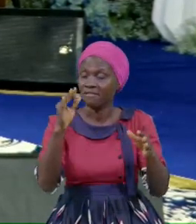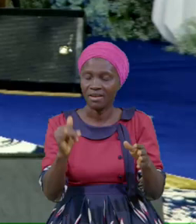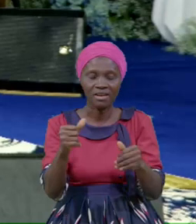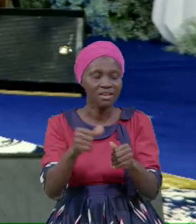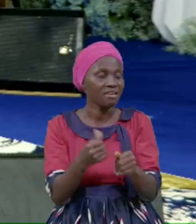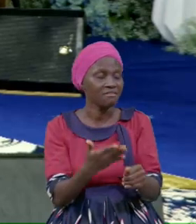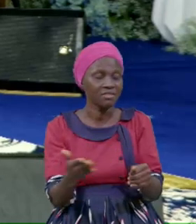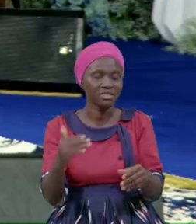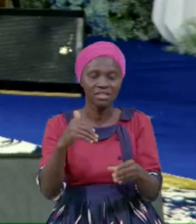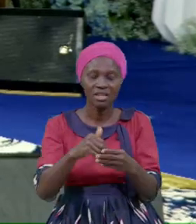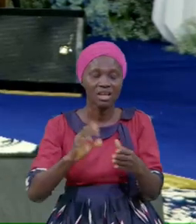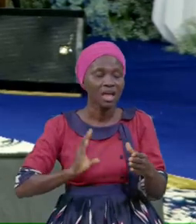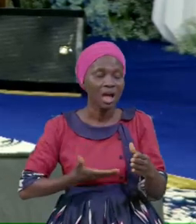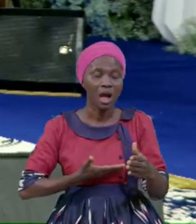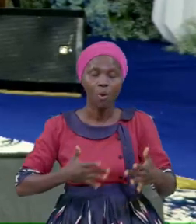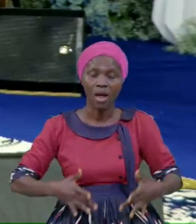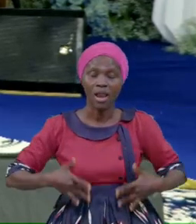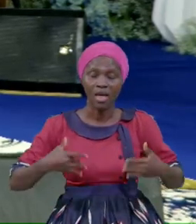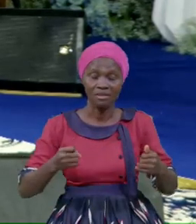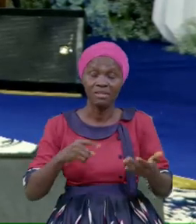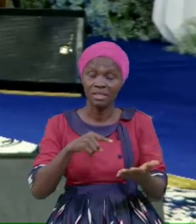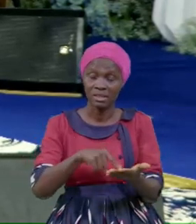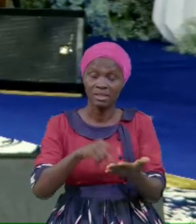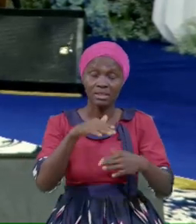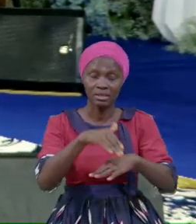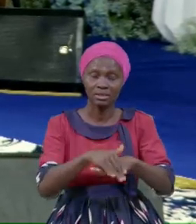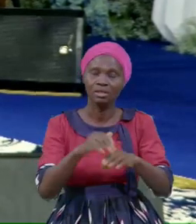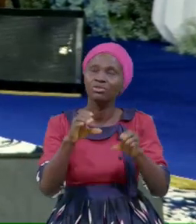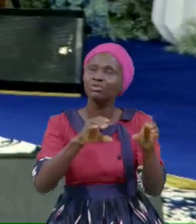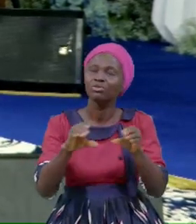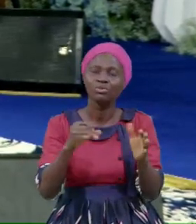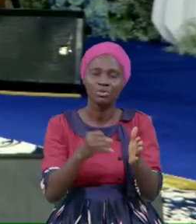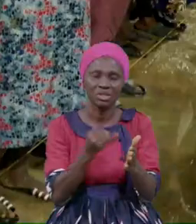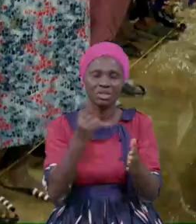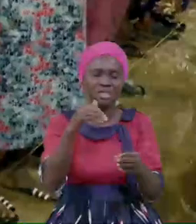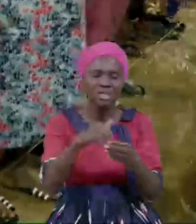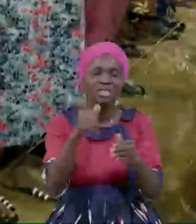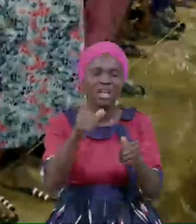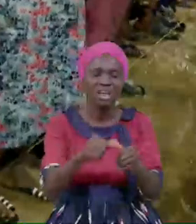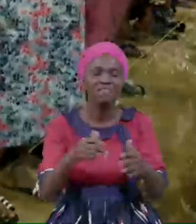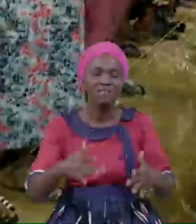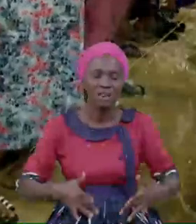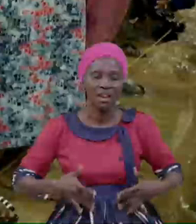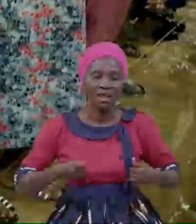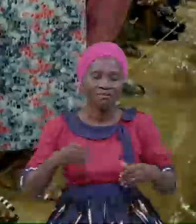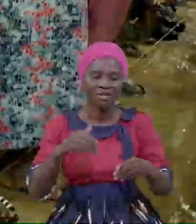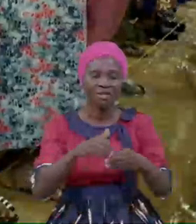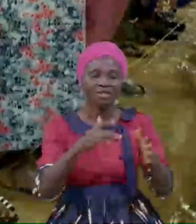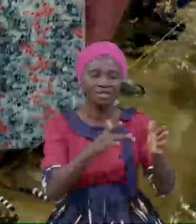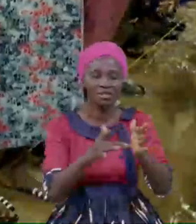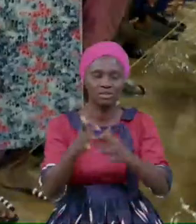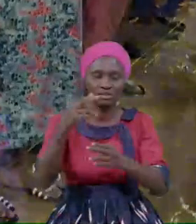lives. Tonight, do it in every life in Jesus' name.